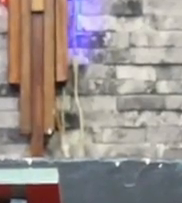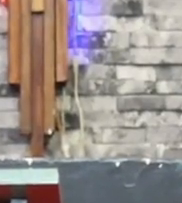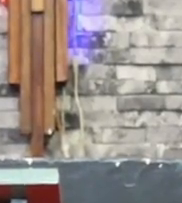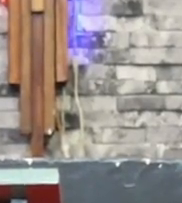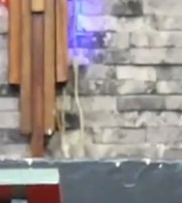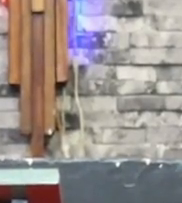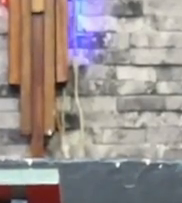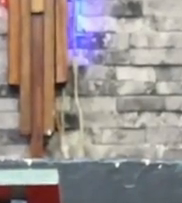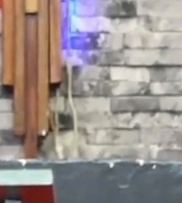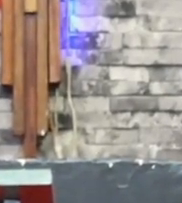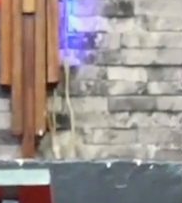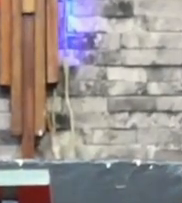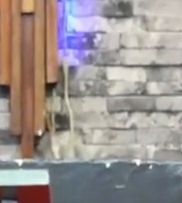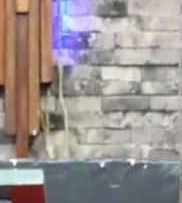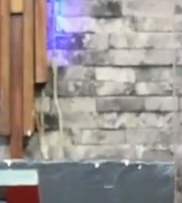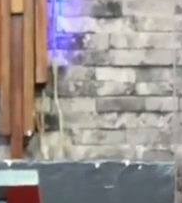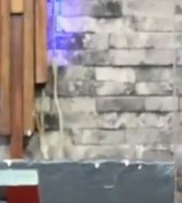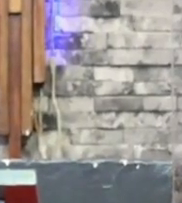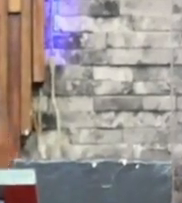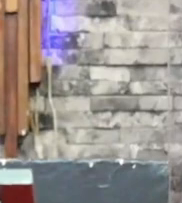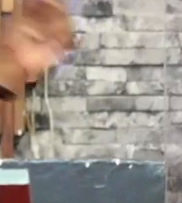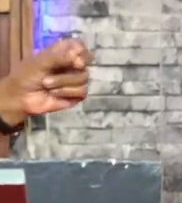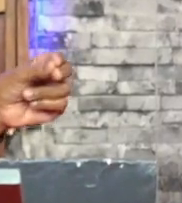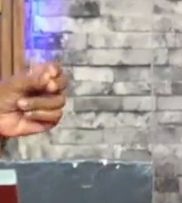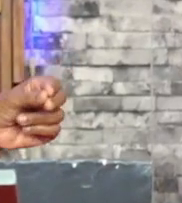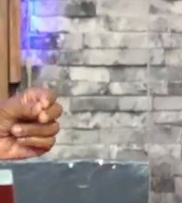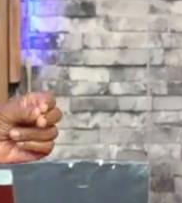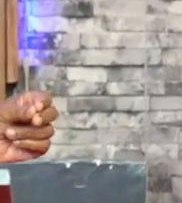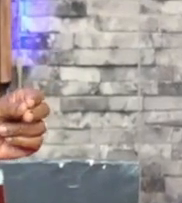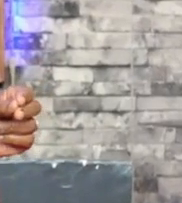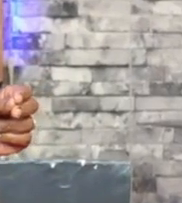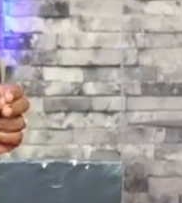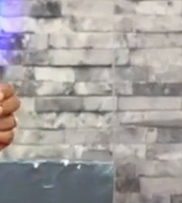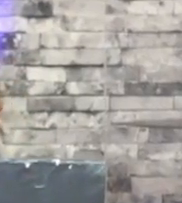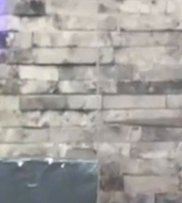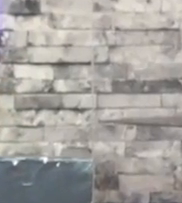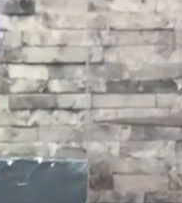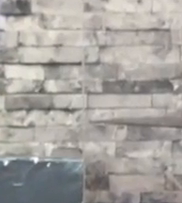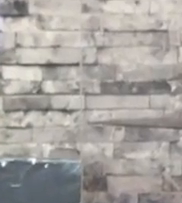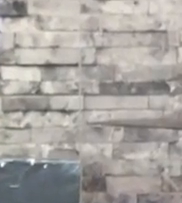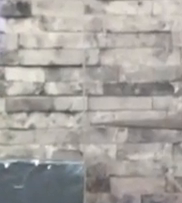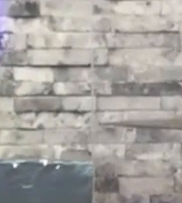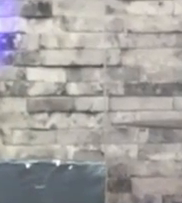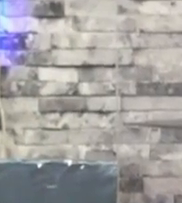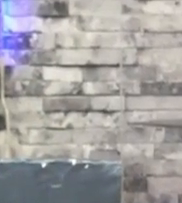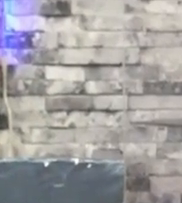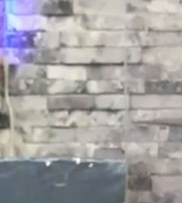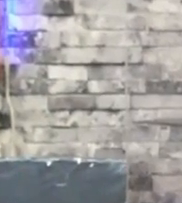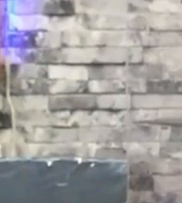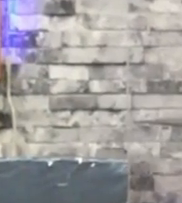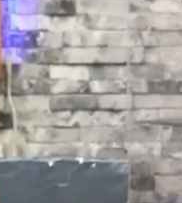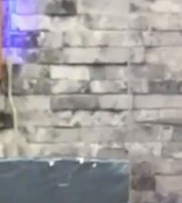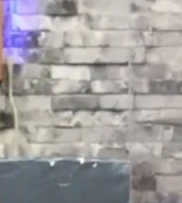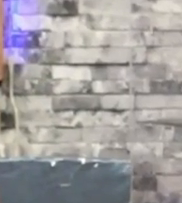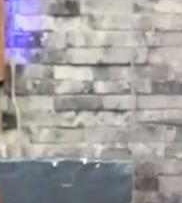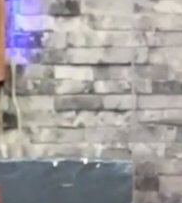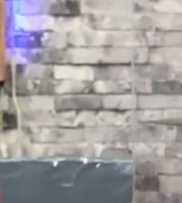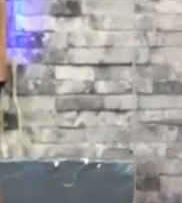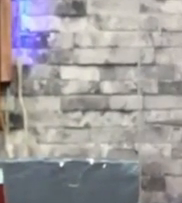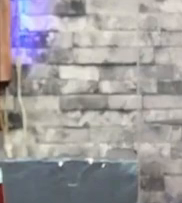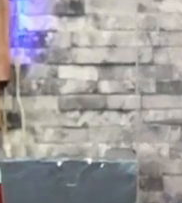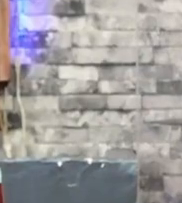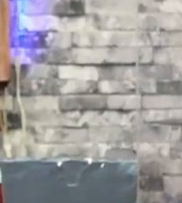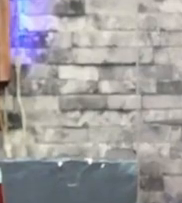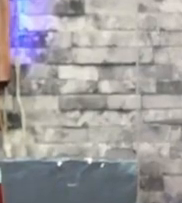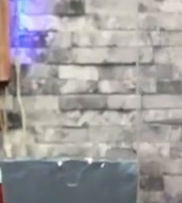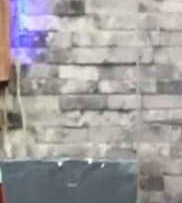have to. Is one. I have to. Ni lazima nifanye. That's law. Tell your neighbor, the have